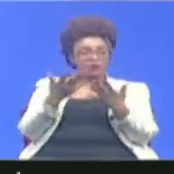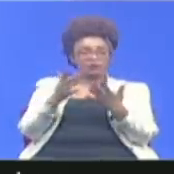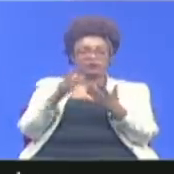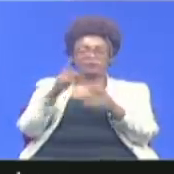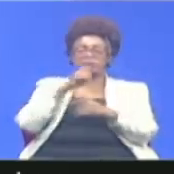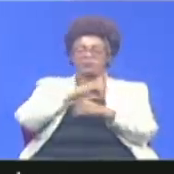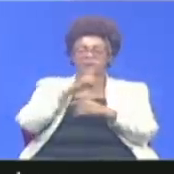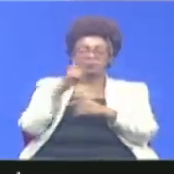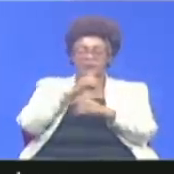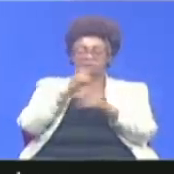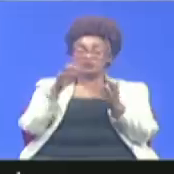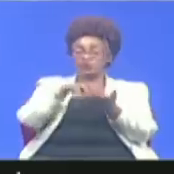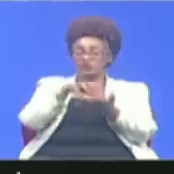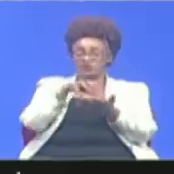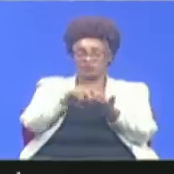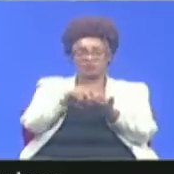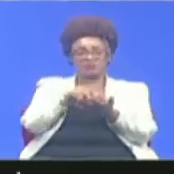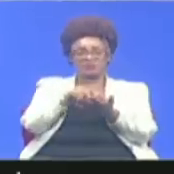terrain situation.